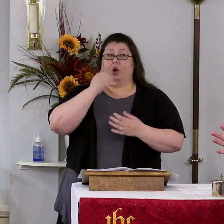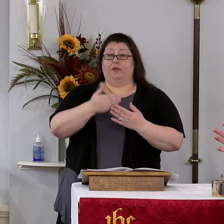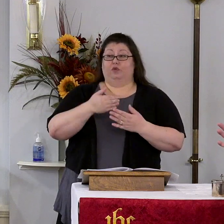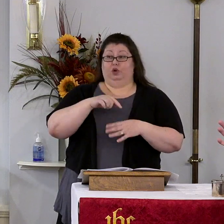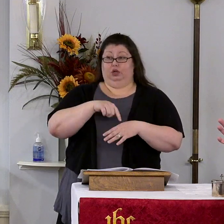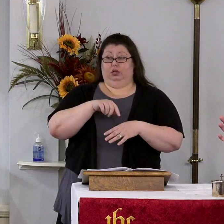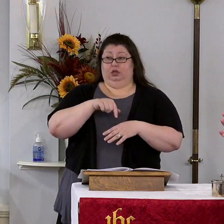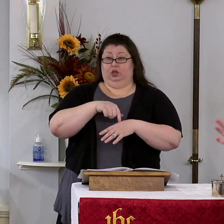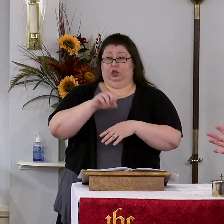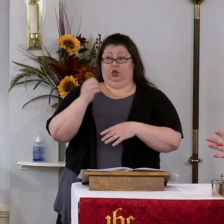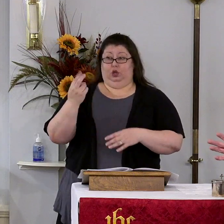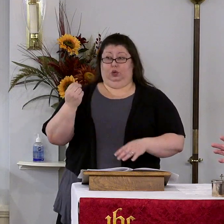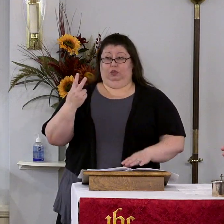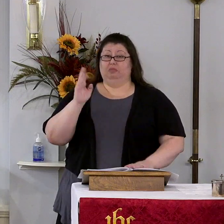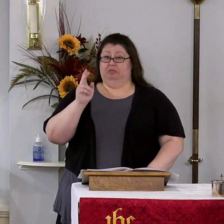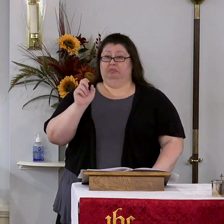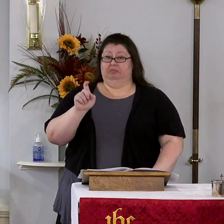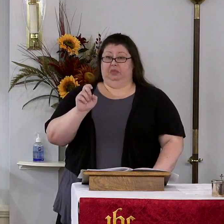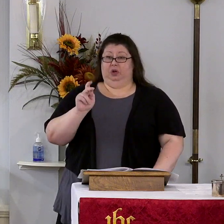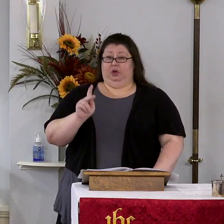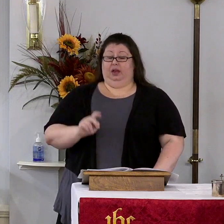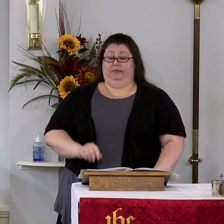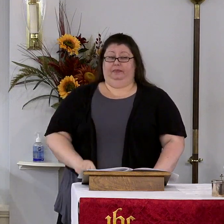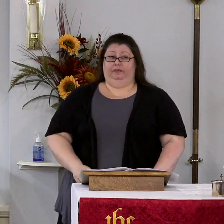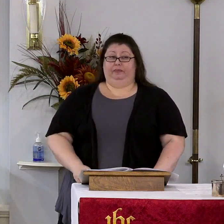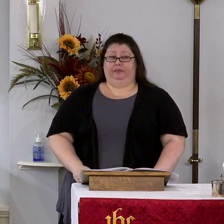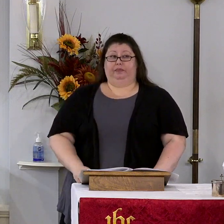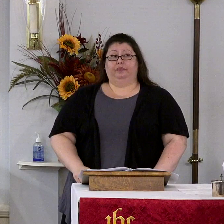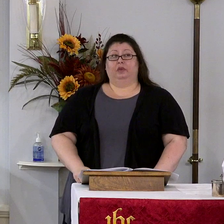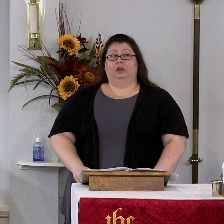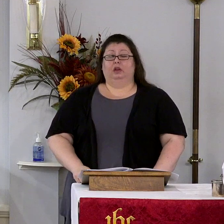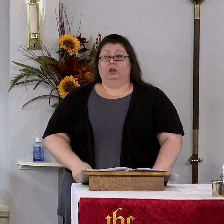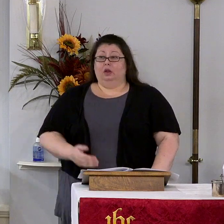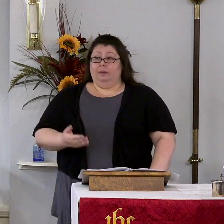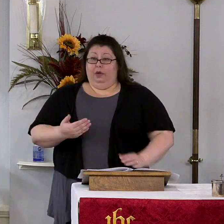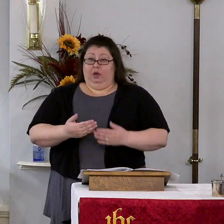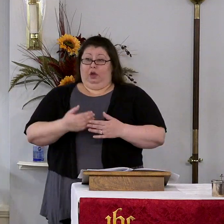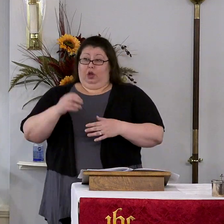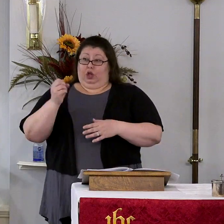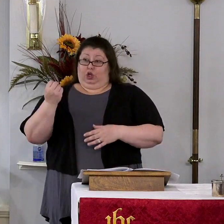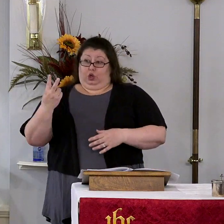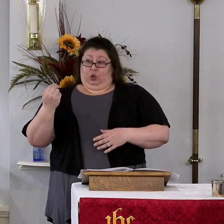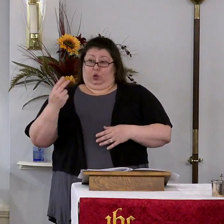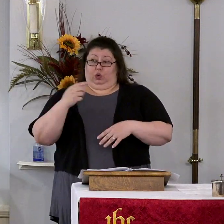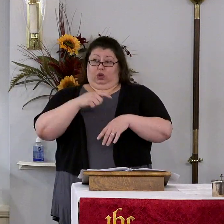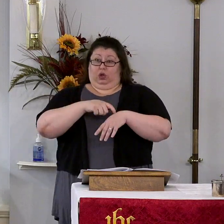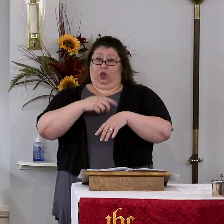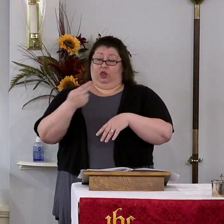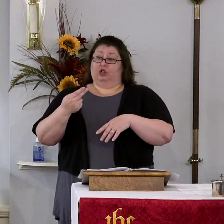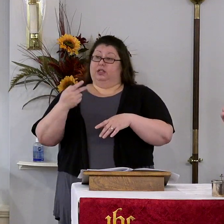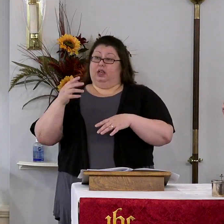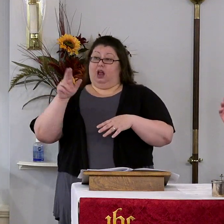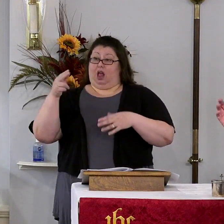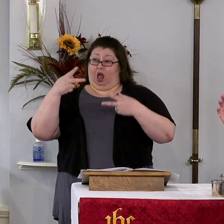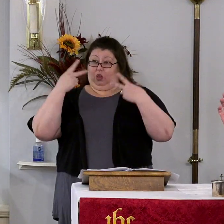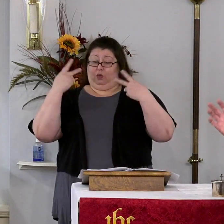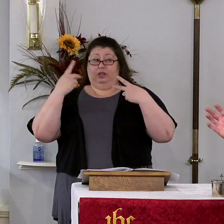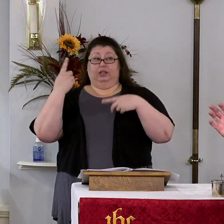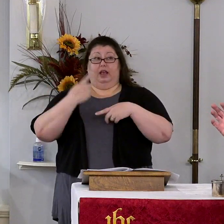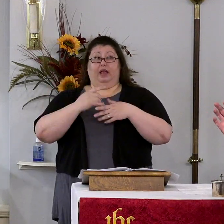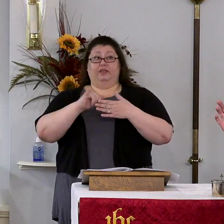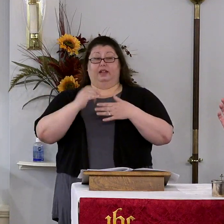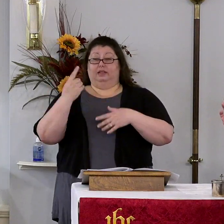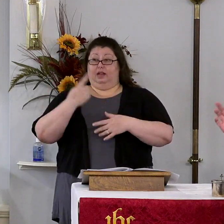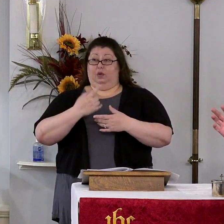and we should be okay on that. By noon on Thursday, Halloween Day, is the day that we